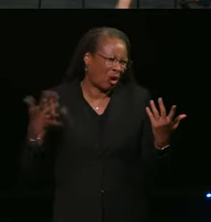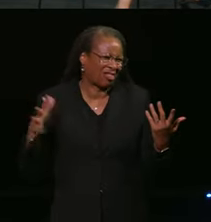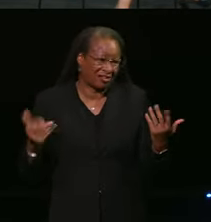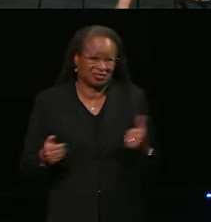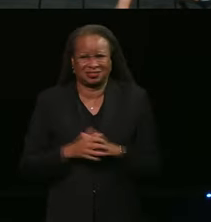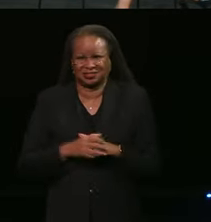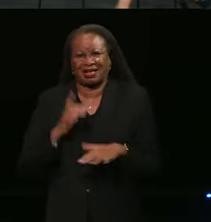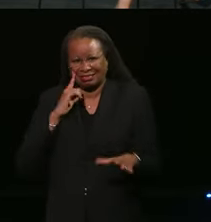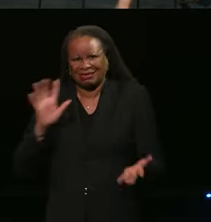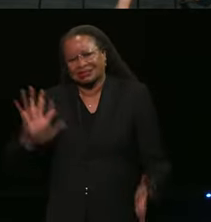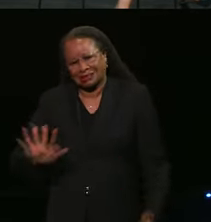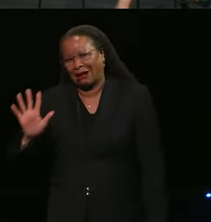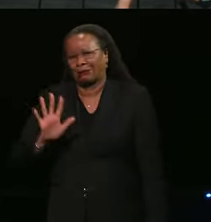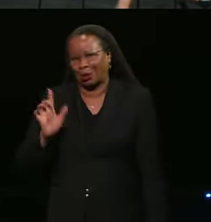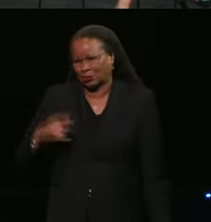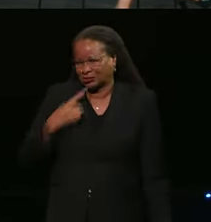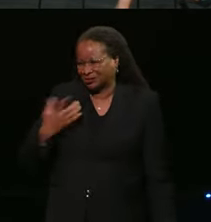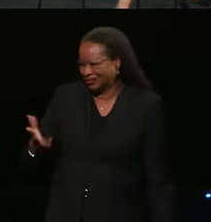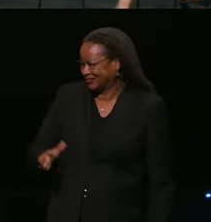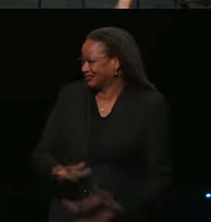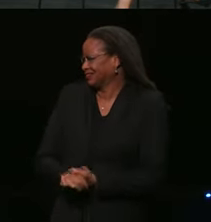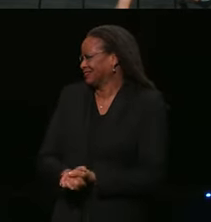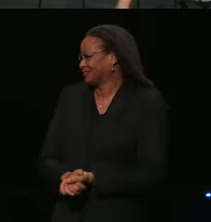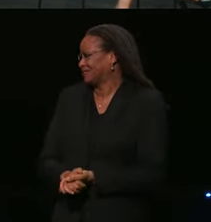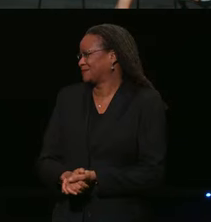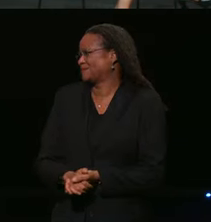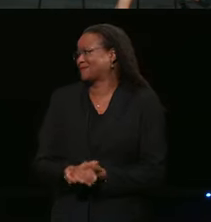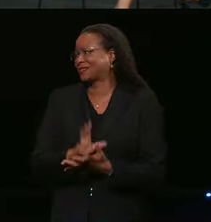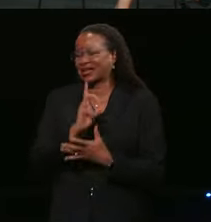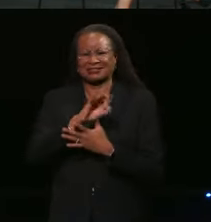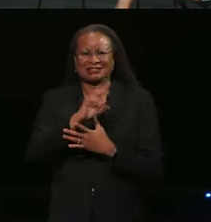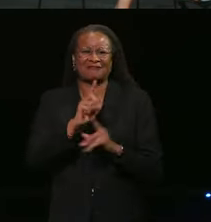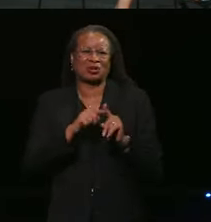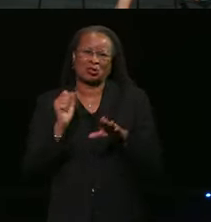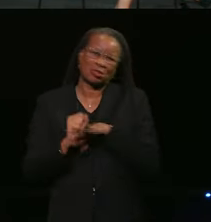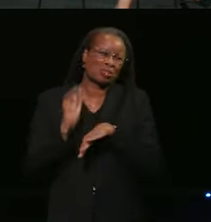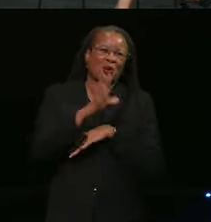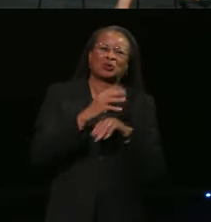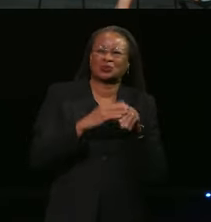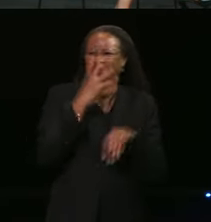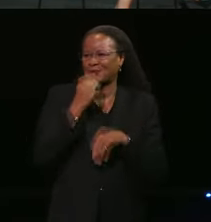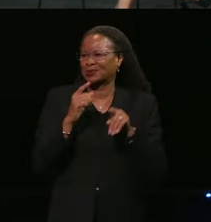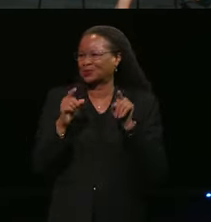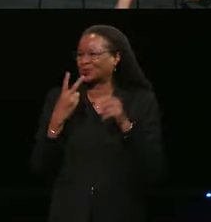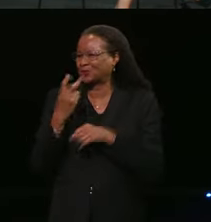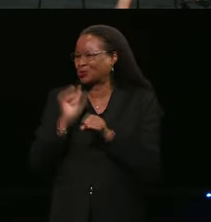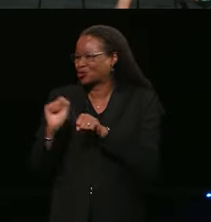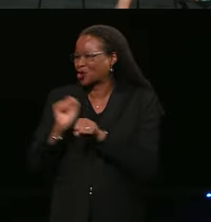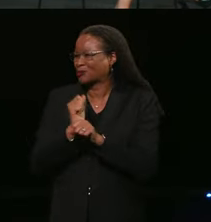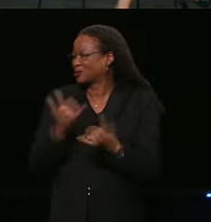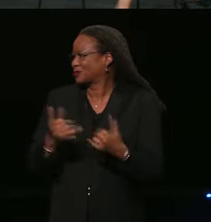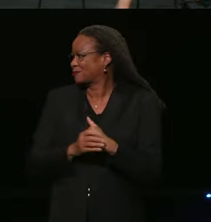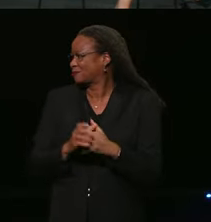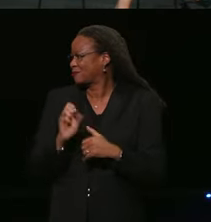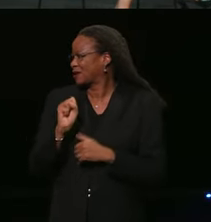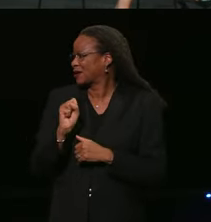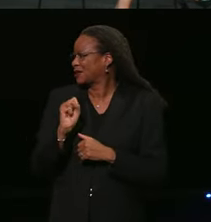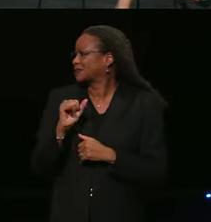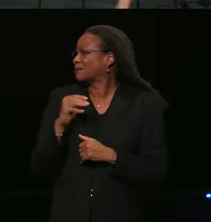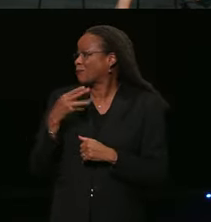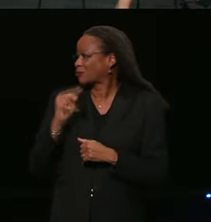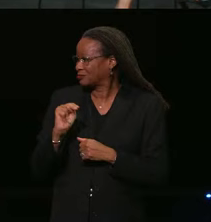More. We're really throwing David to the wolves here, doing two jobs. Okay, Simone.